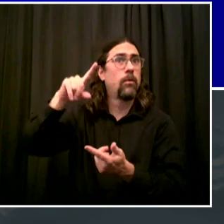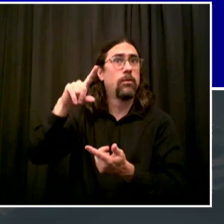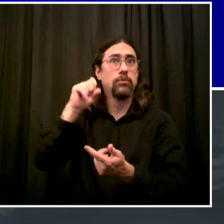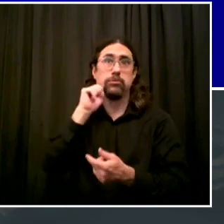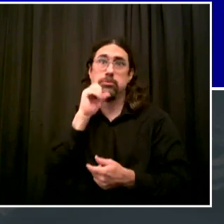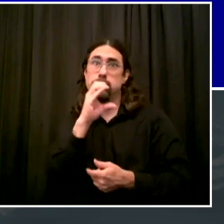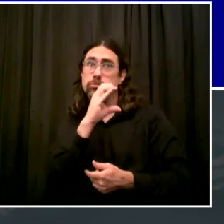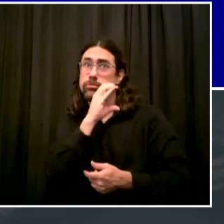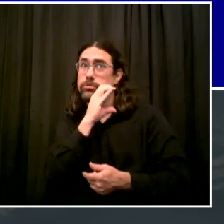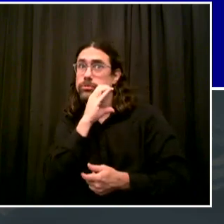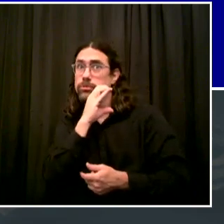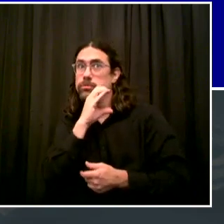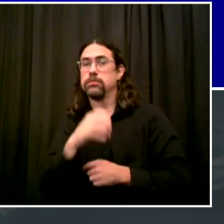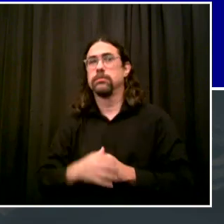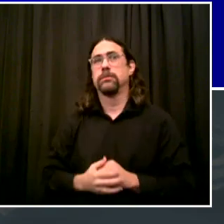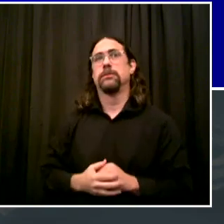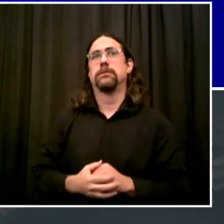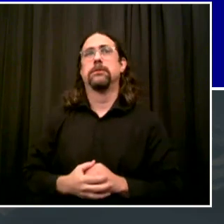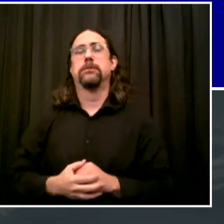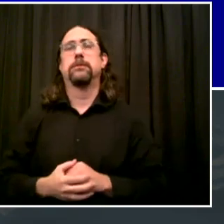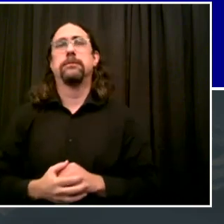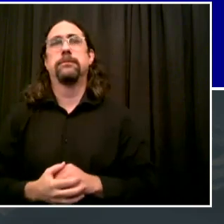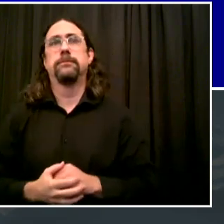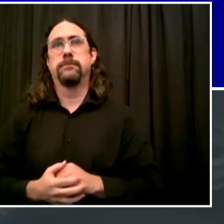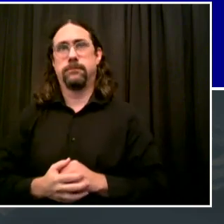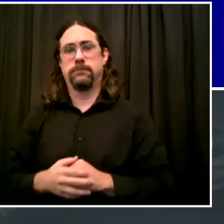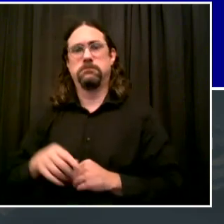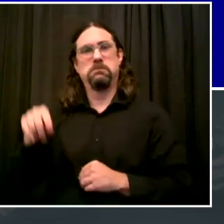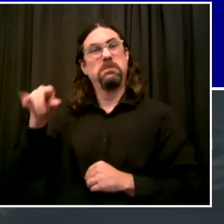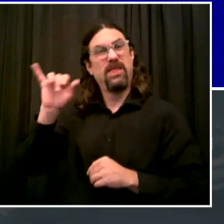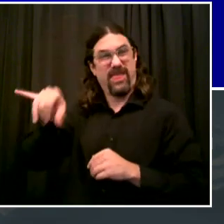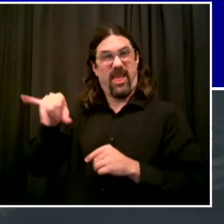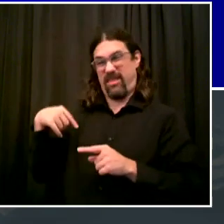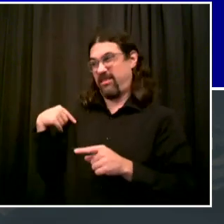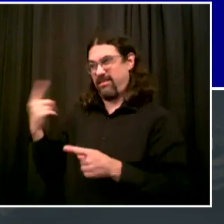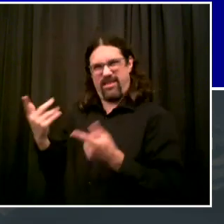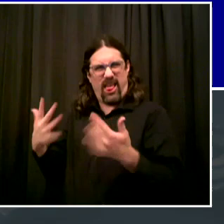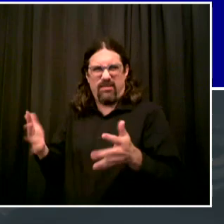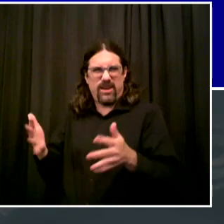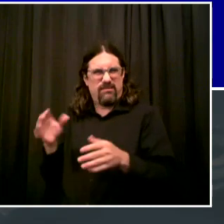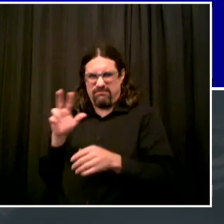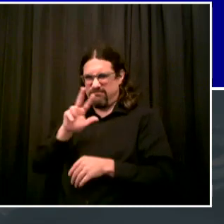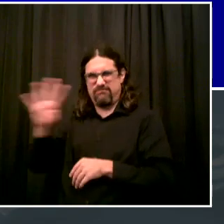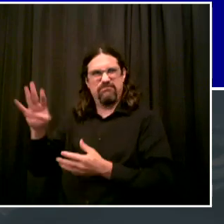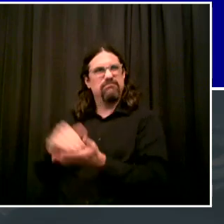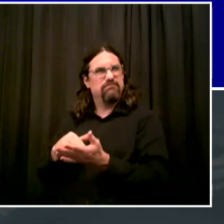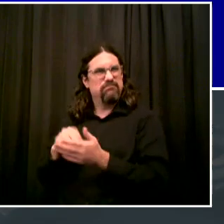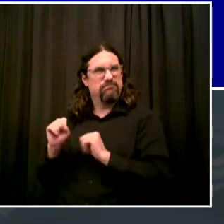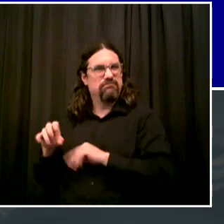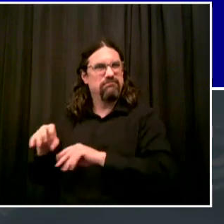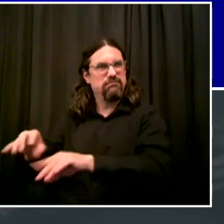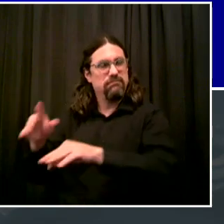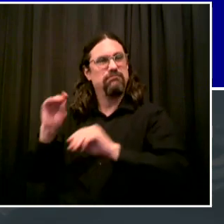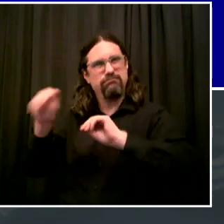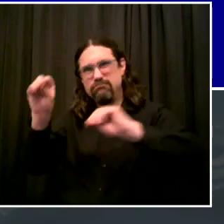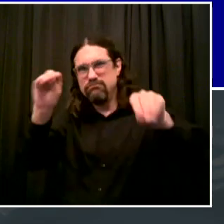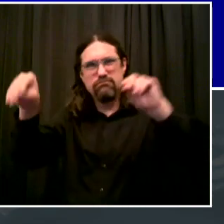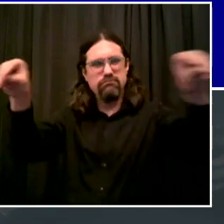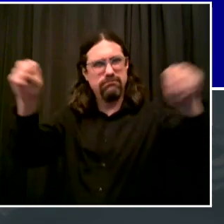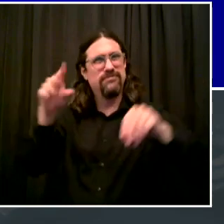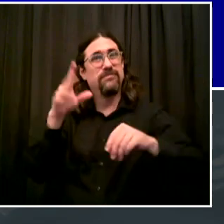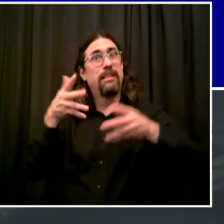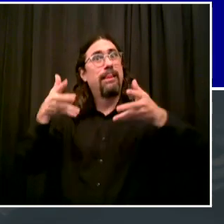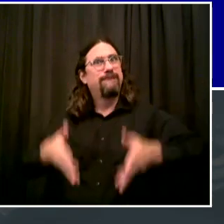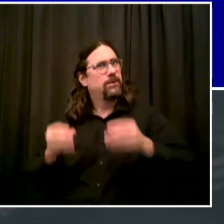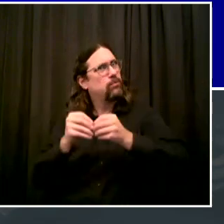more are coming to help our seniors. Now, that's about indoor. We have to keep people cool indoors. We have to give outdoor options. We just